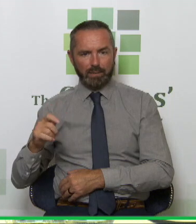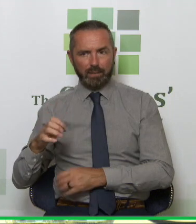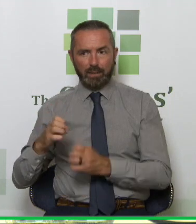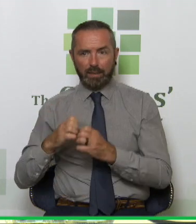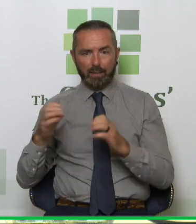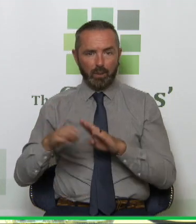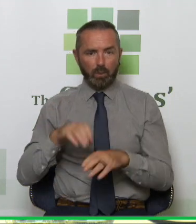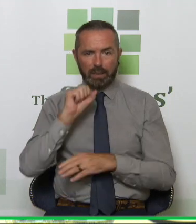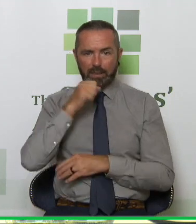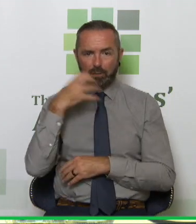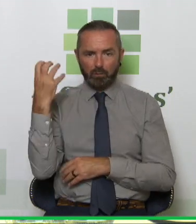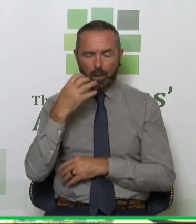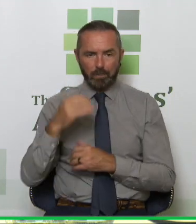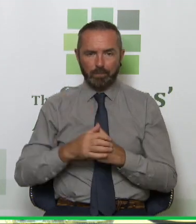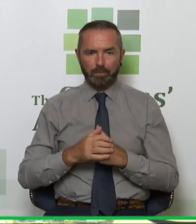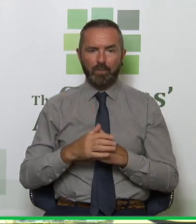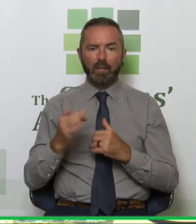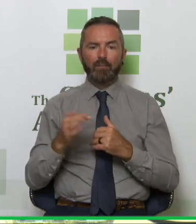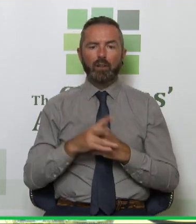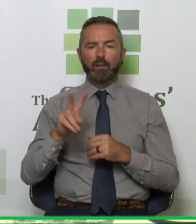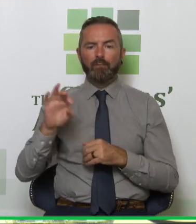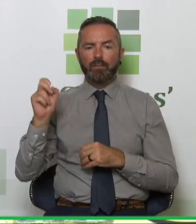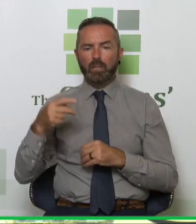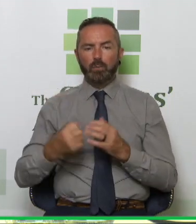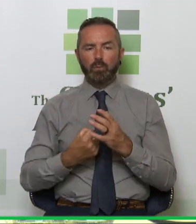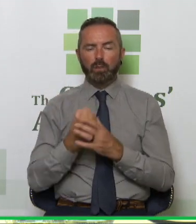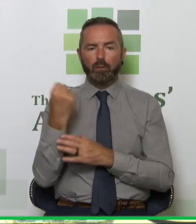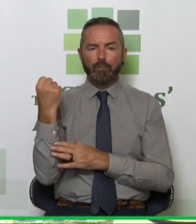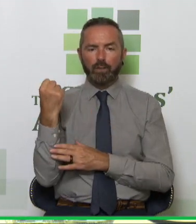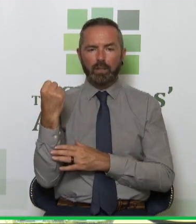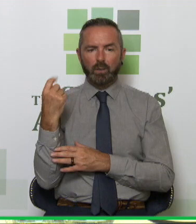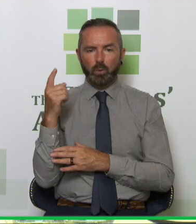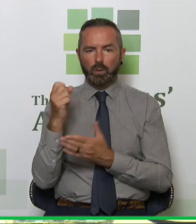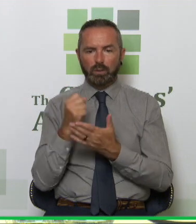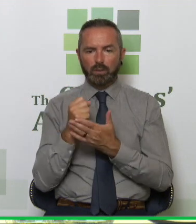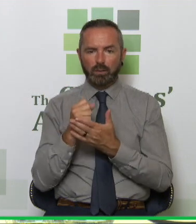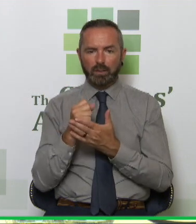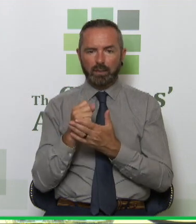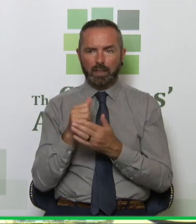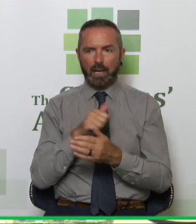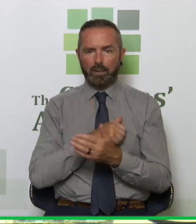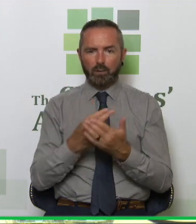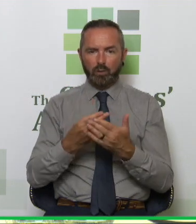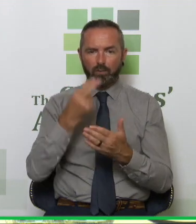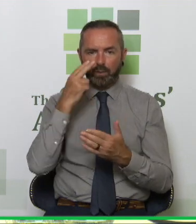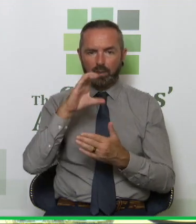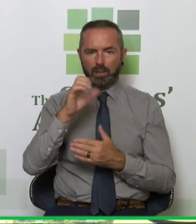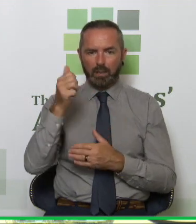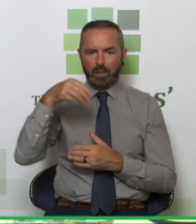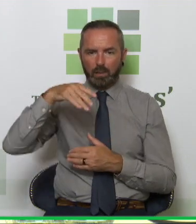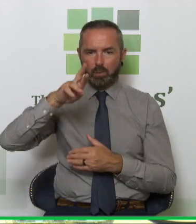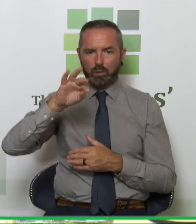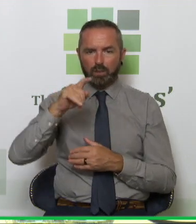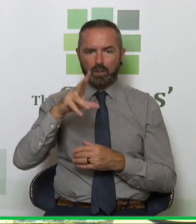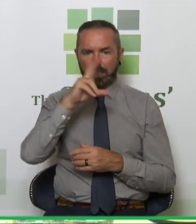rate than with court. And then for victim recovery, one of the studies there was a randomized control trial at the University of Cambridge. That was the one that was called Angel